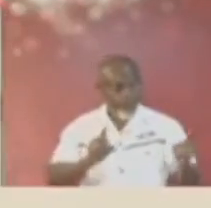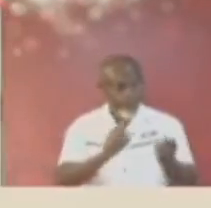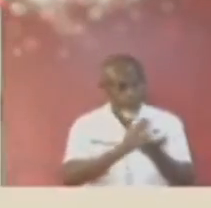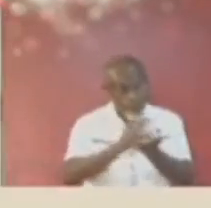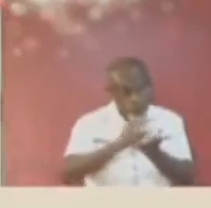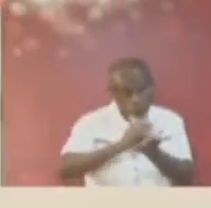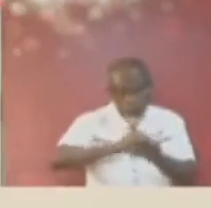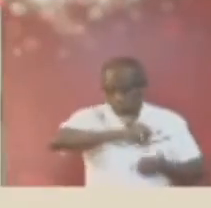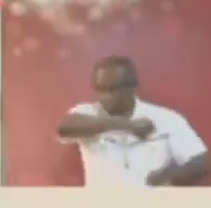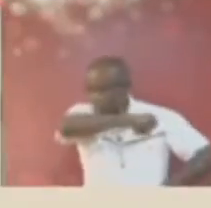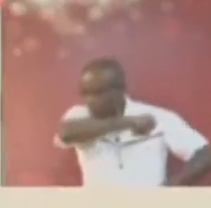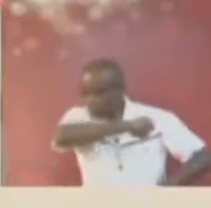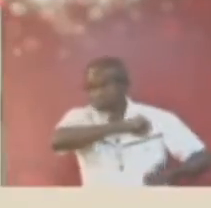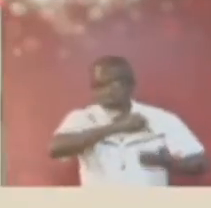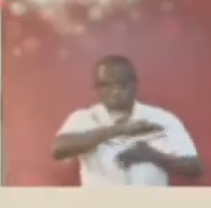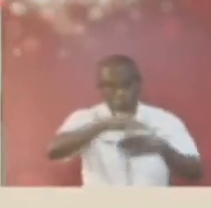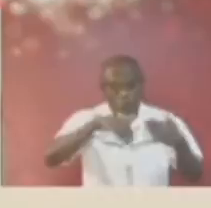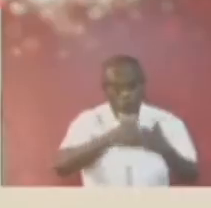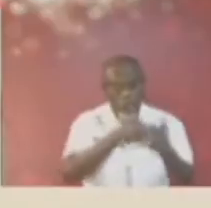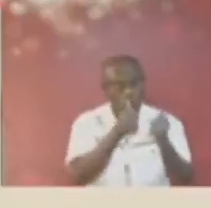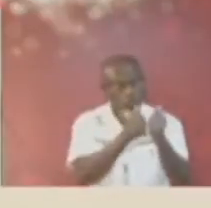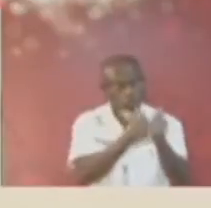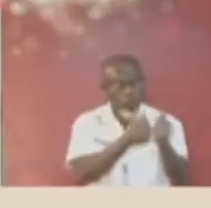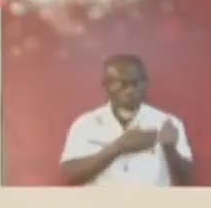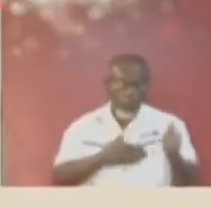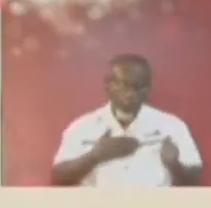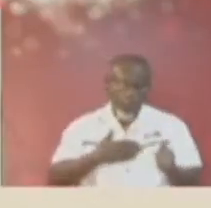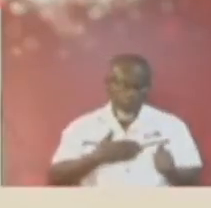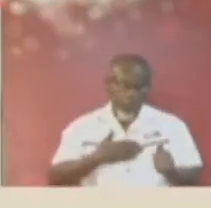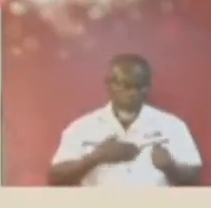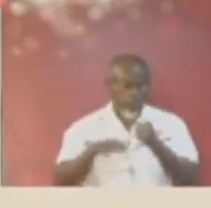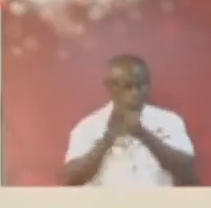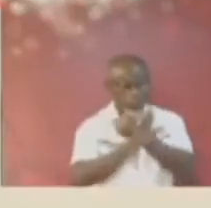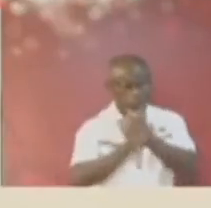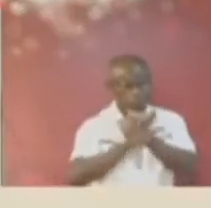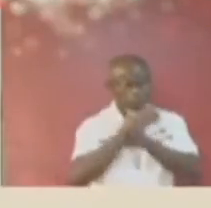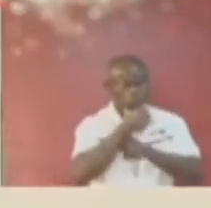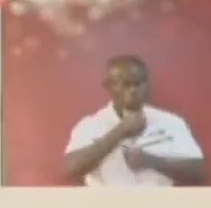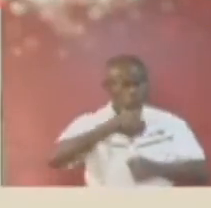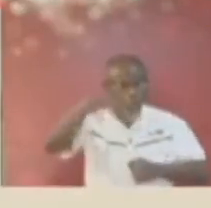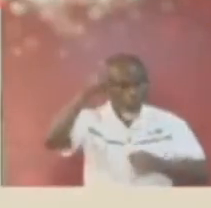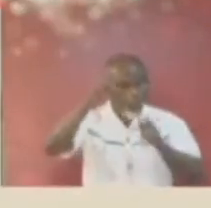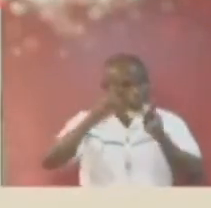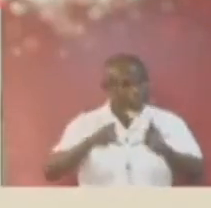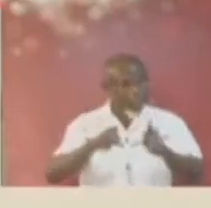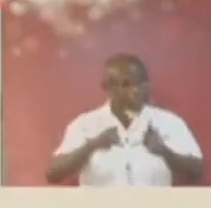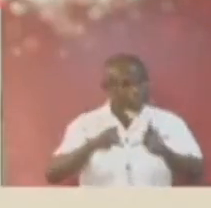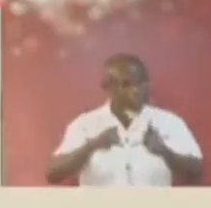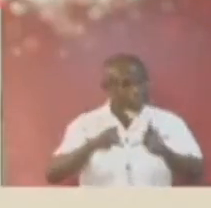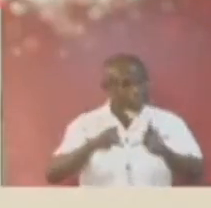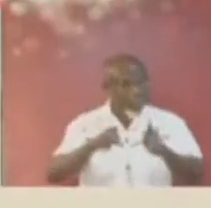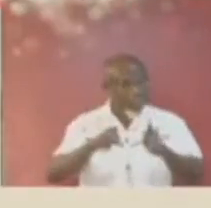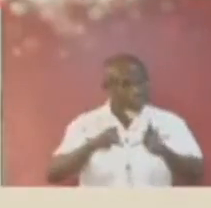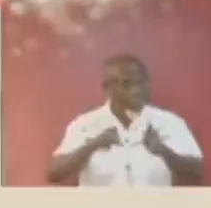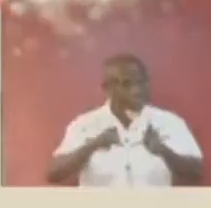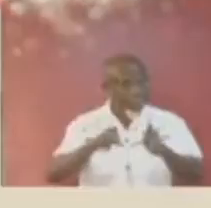etiquette, all of that is very important. Please protect our elderly and those who are highest at risk, those